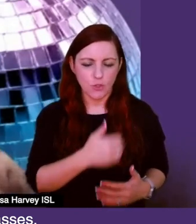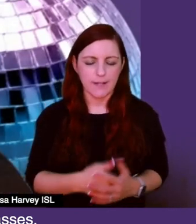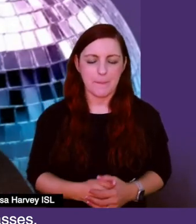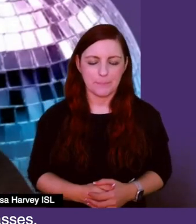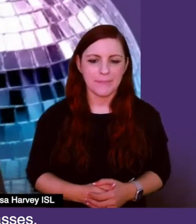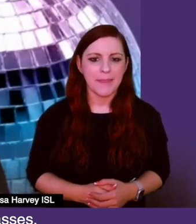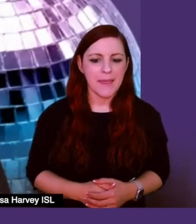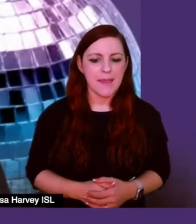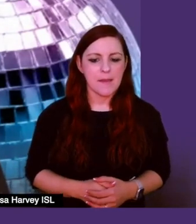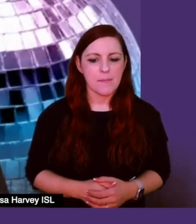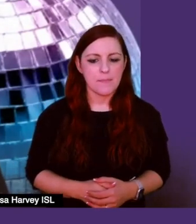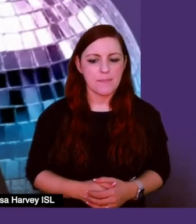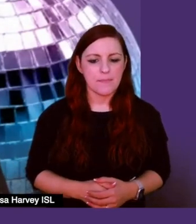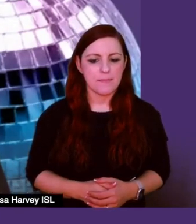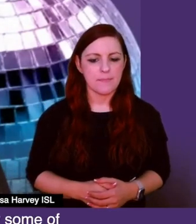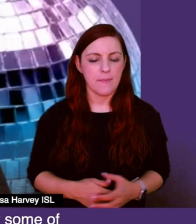left shoulder.